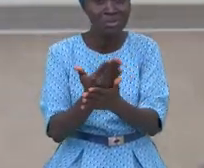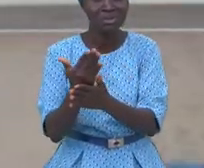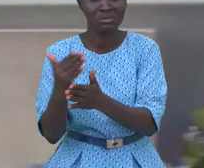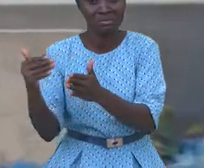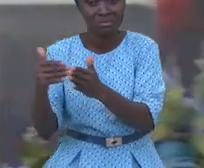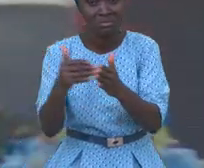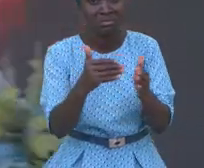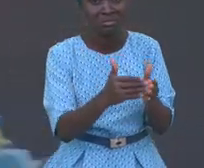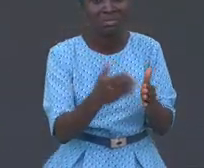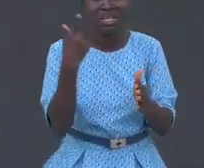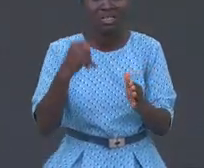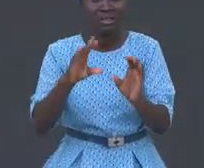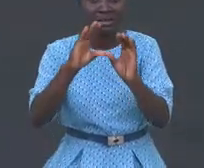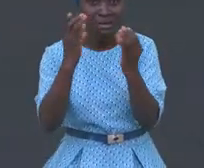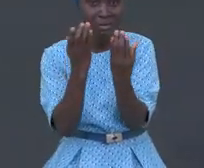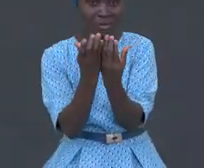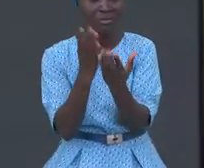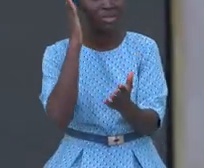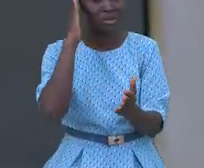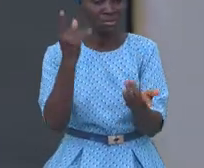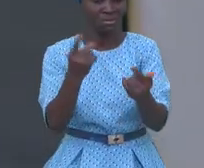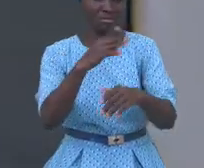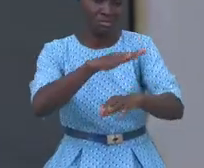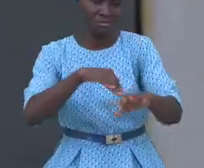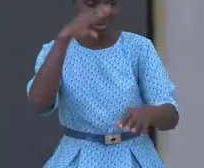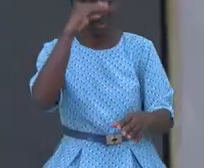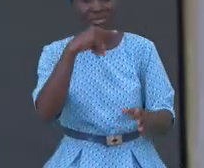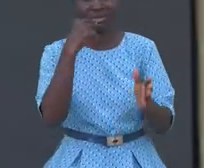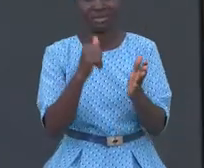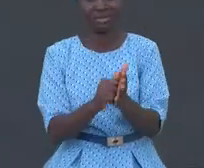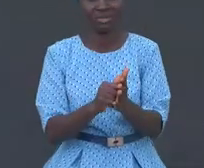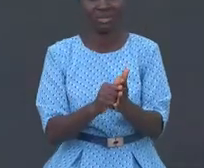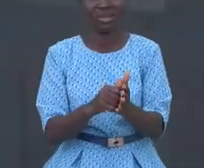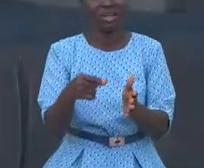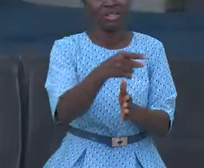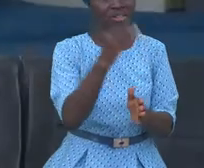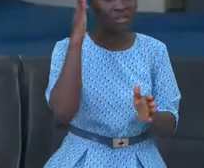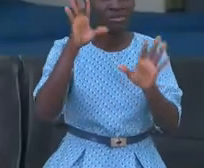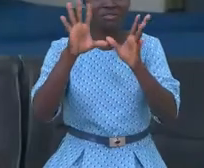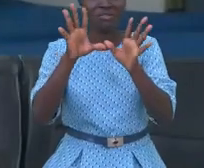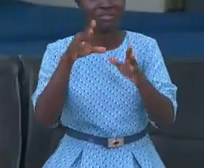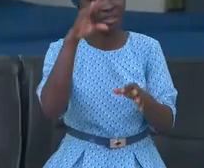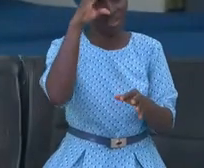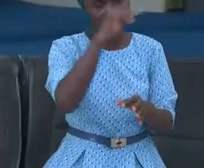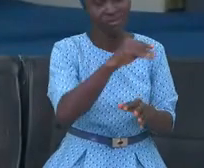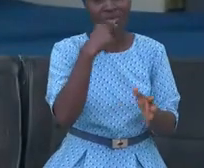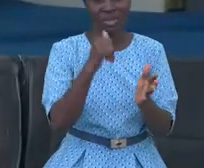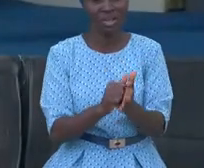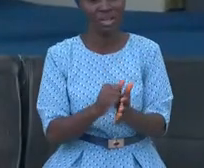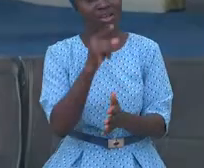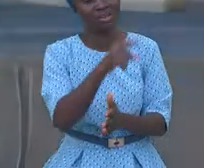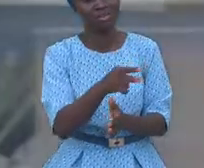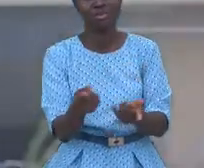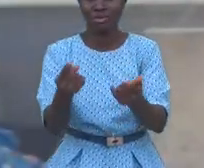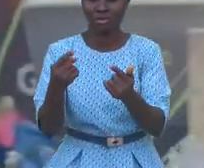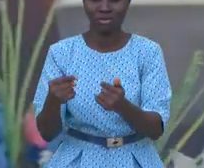the management will come to him and they will flatter him. They'll say, Mr. So-and-so, come to her.